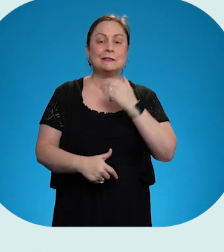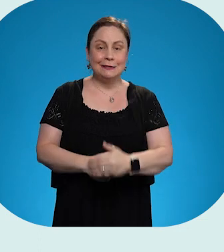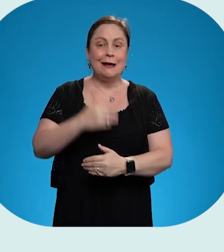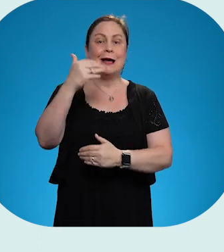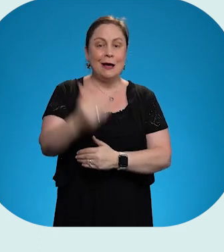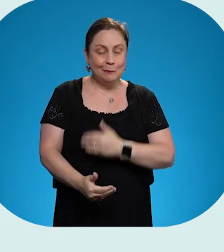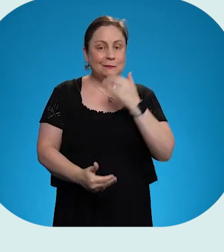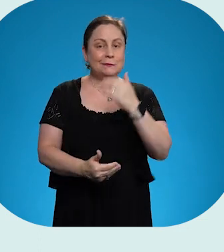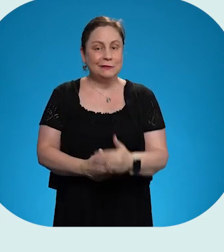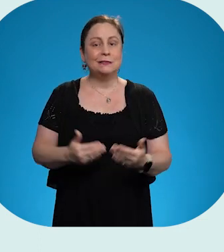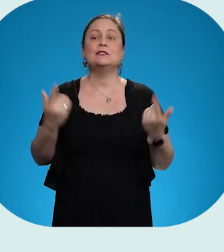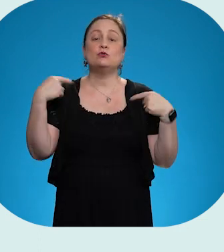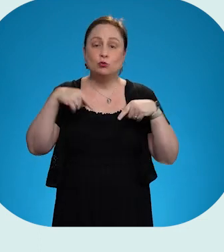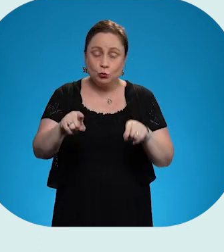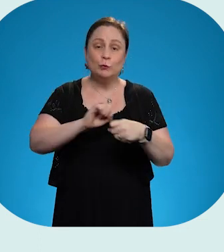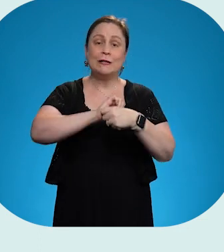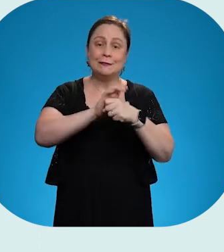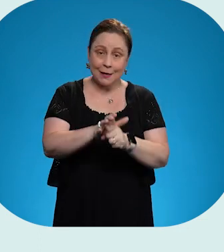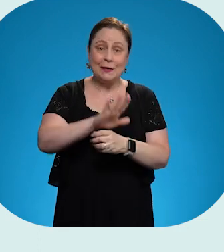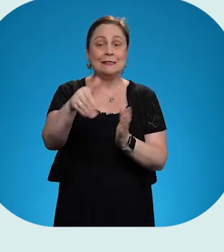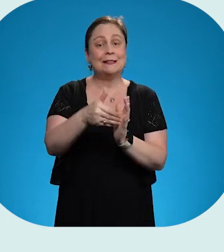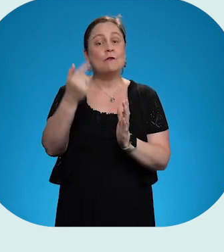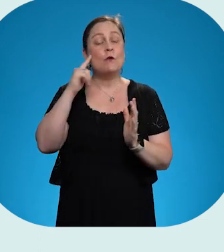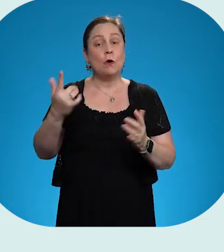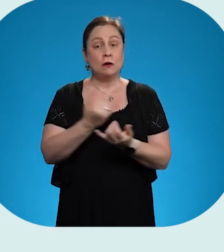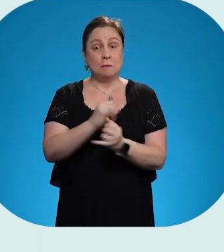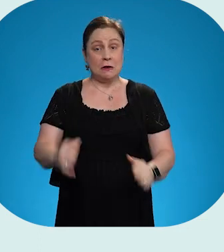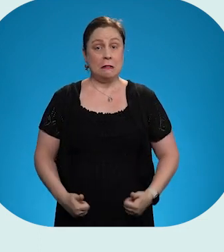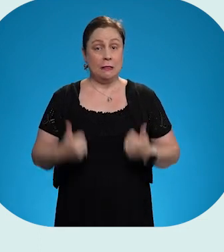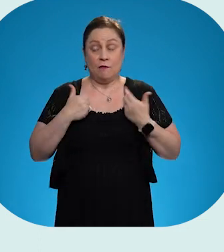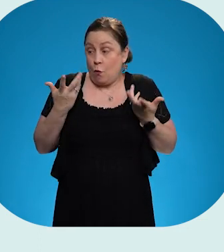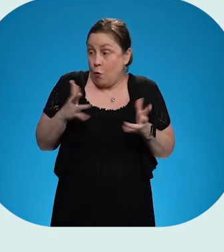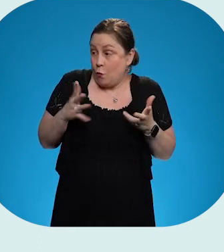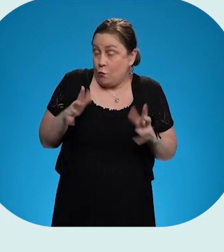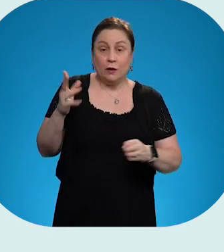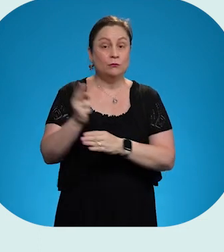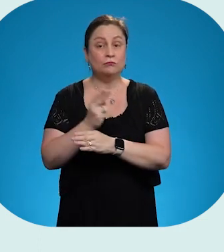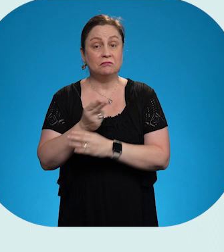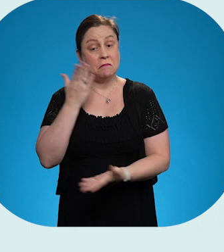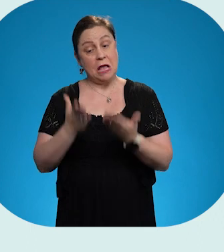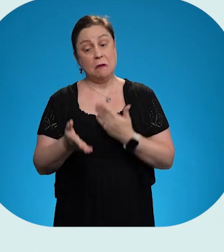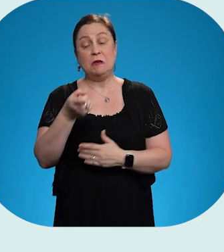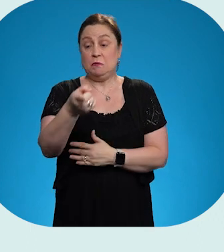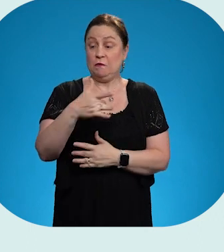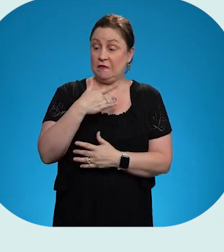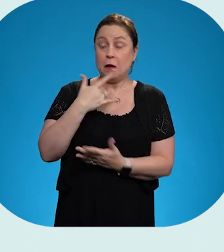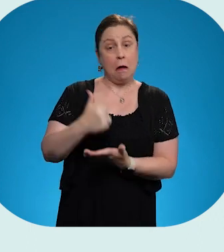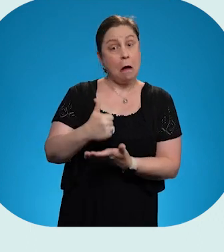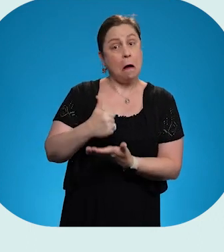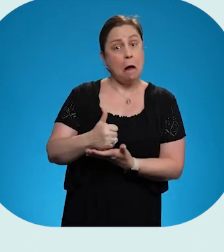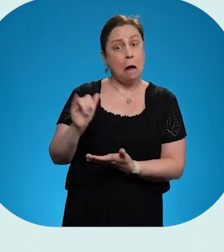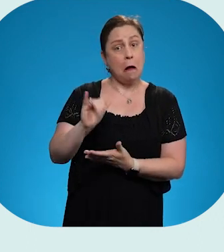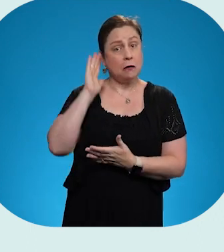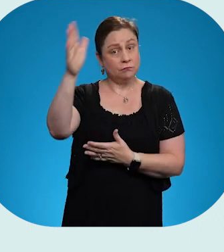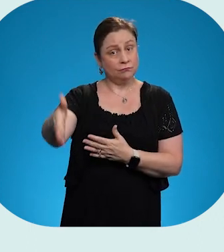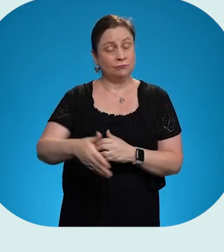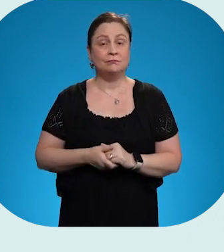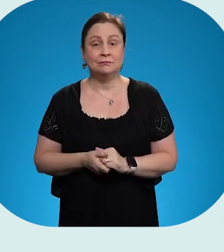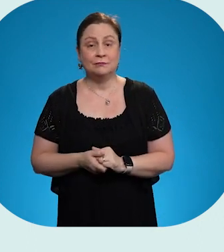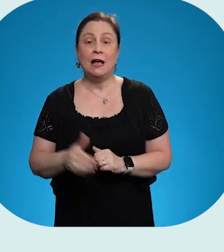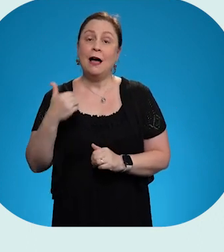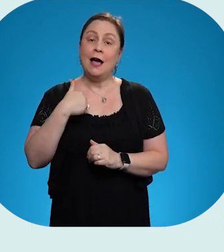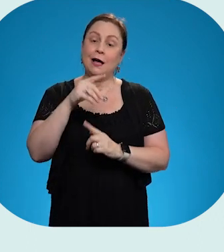steps taken by Centers for Independent Living during the pandemic that you might find helpful in the future. As said, this